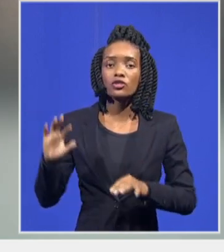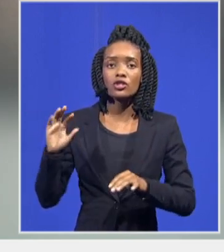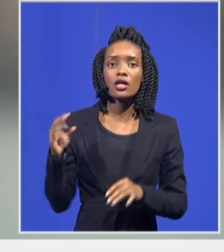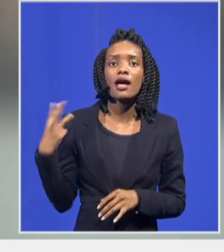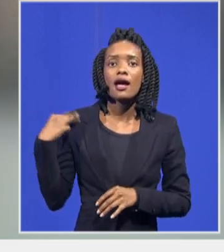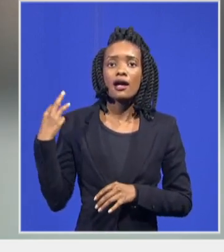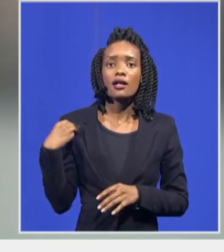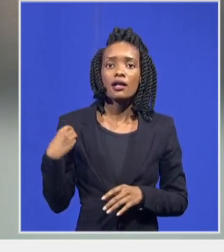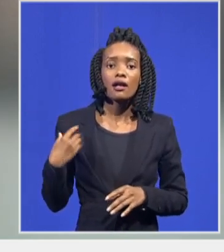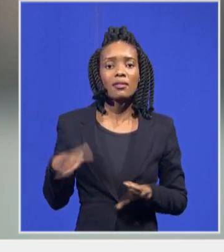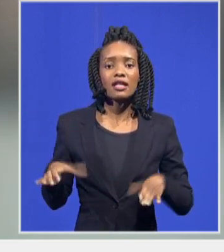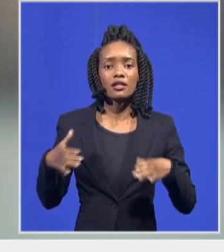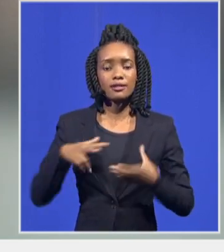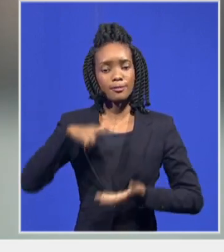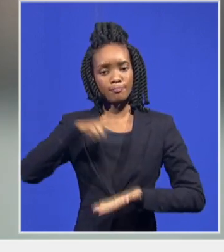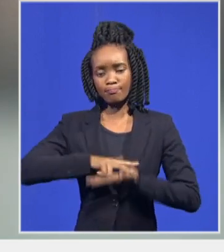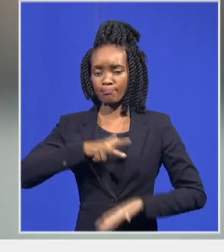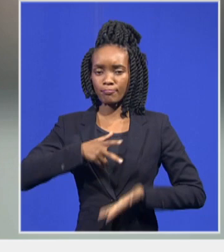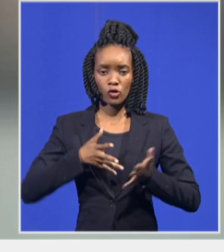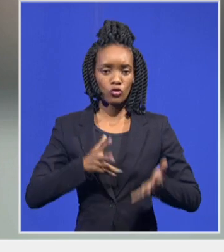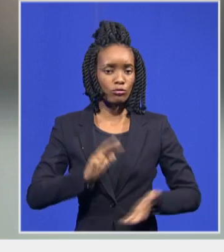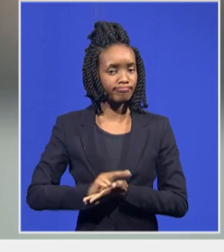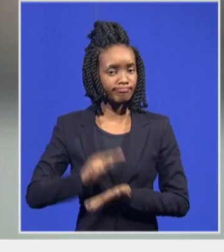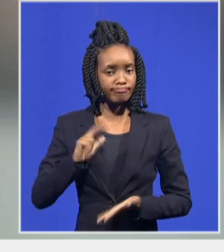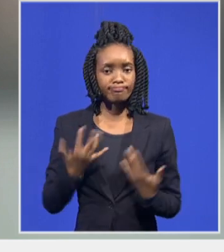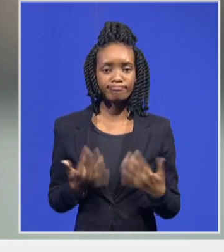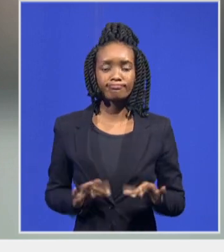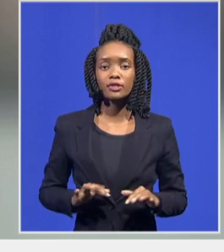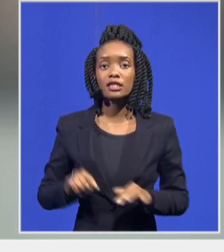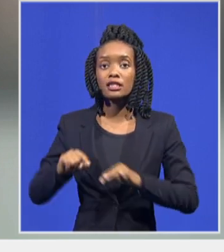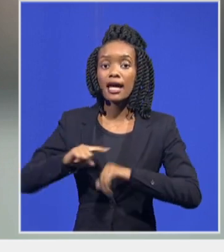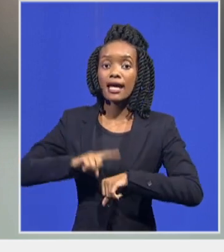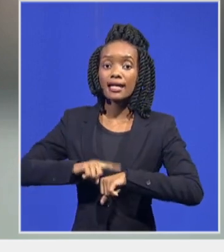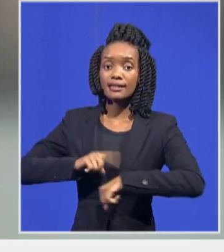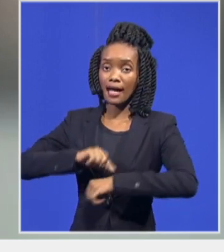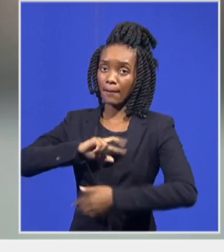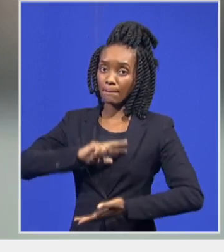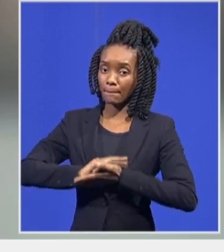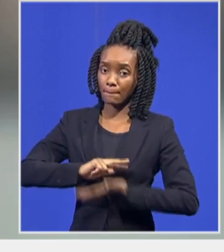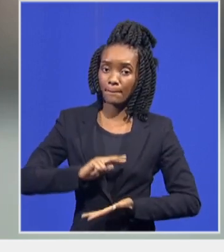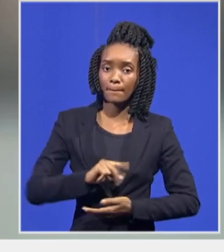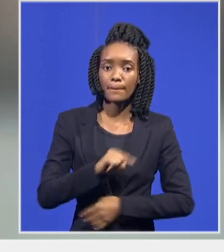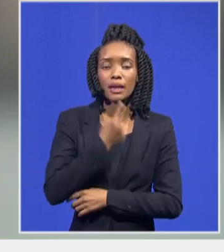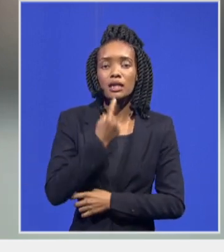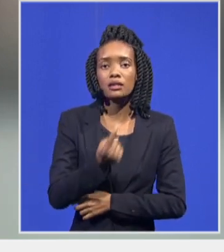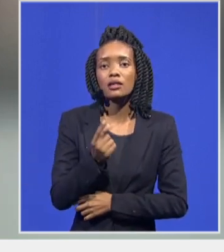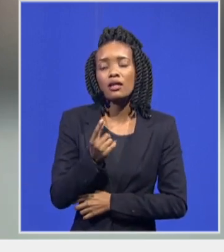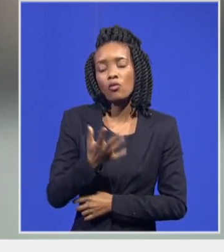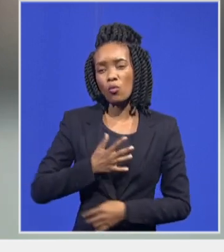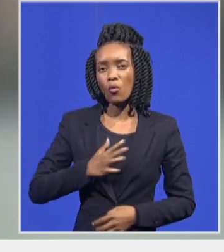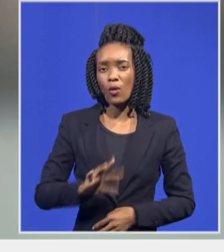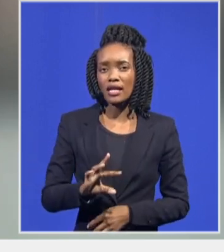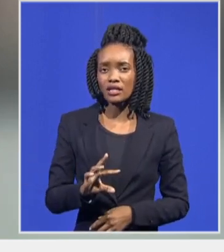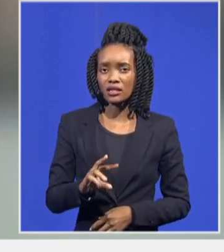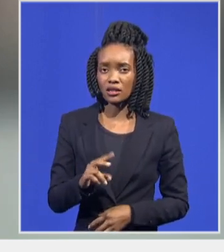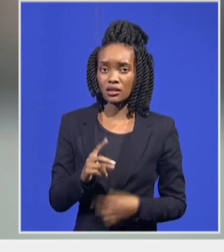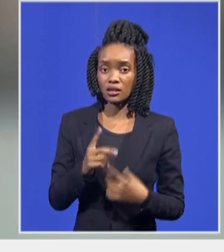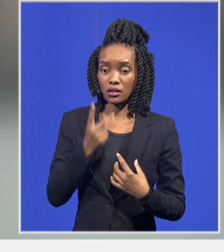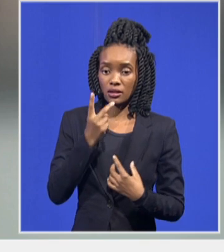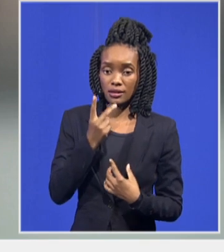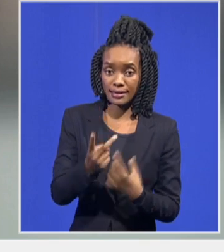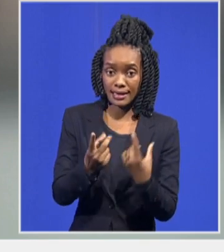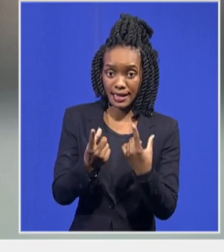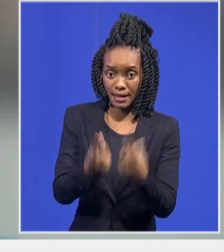is, but at the time of adopting it, they said we would like to see an implementation